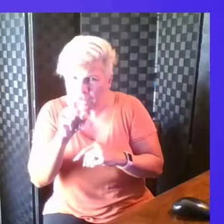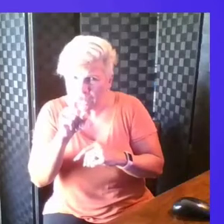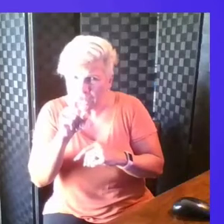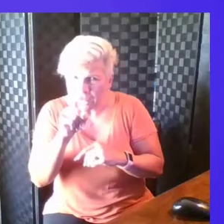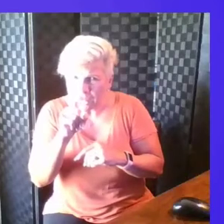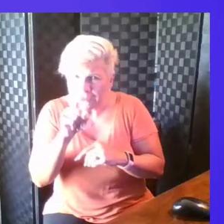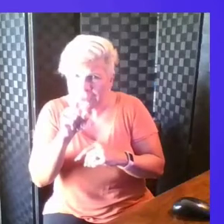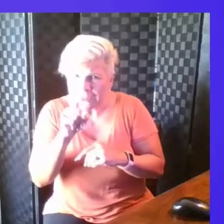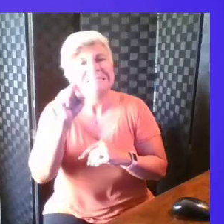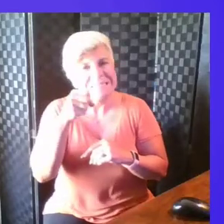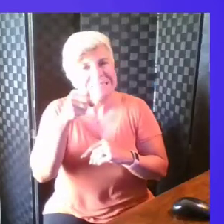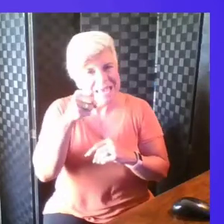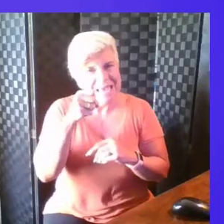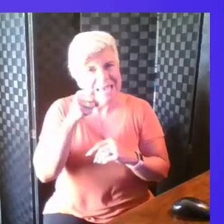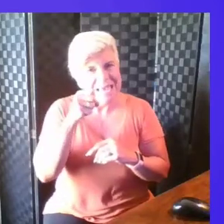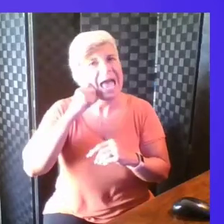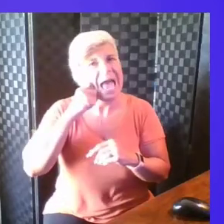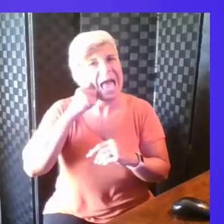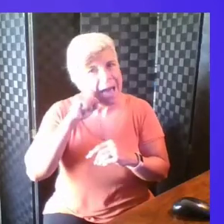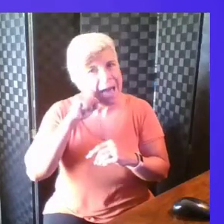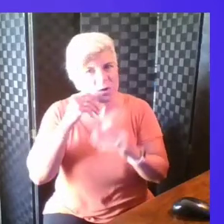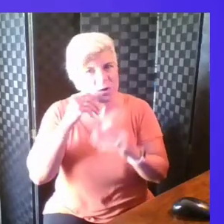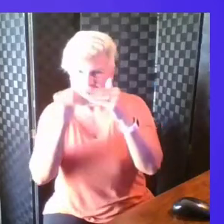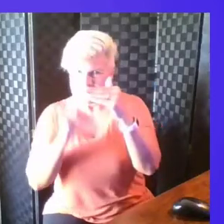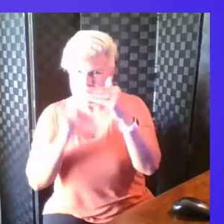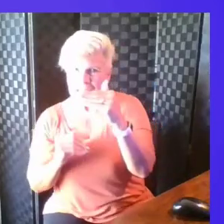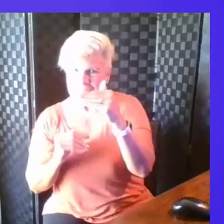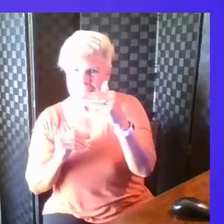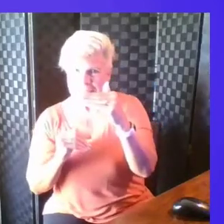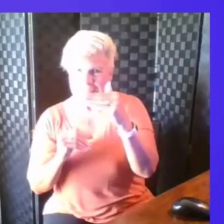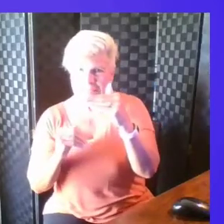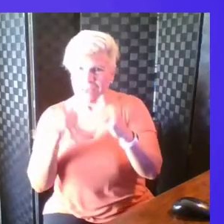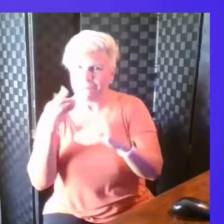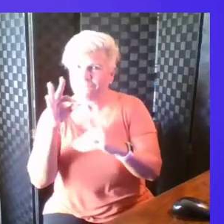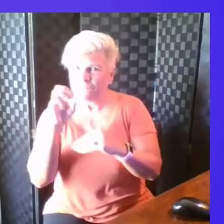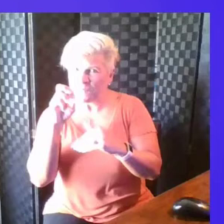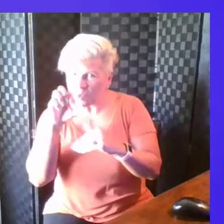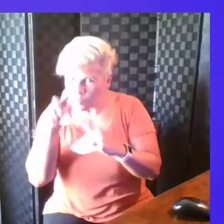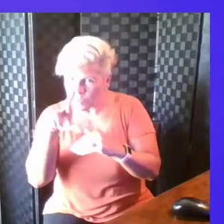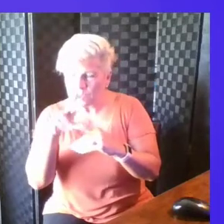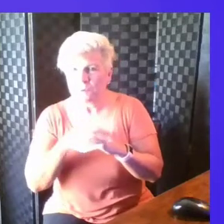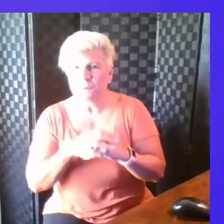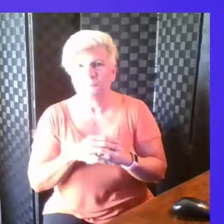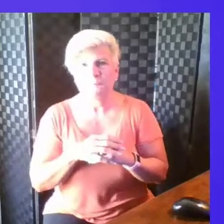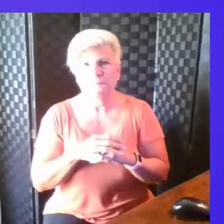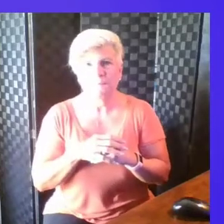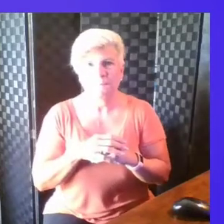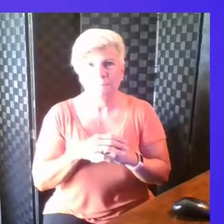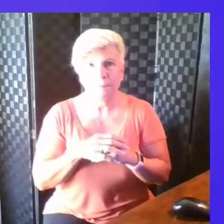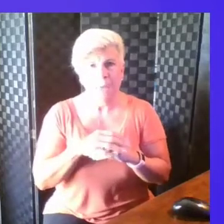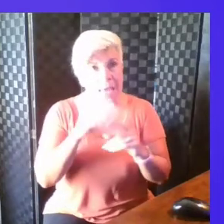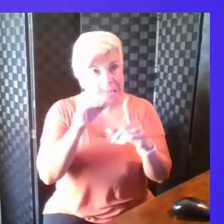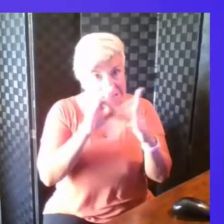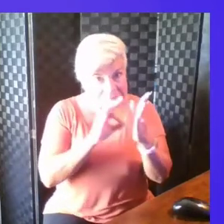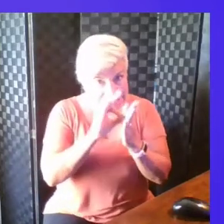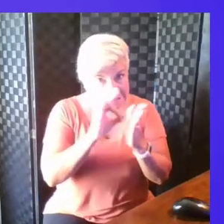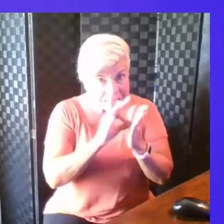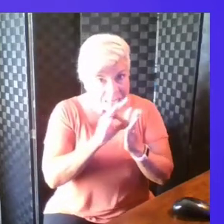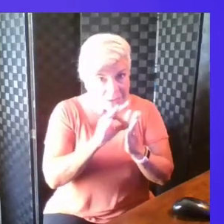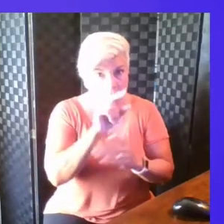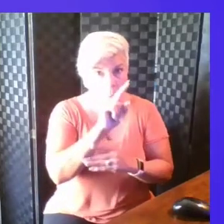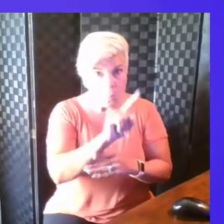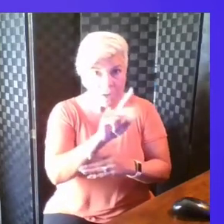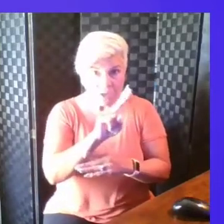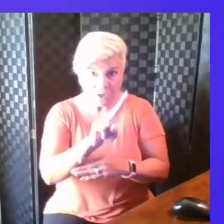The answer is yes. There are fewer apples than bananas. If we count them, we see that we have